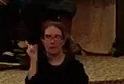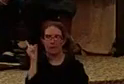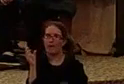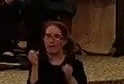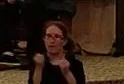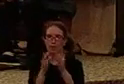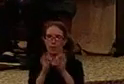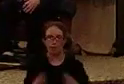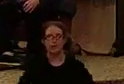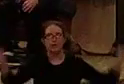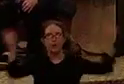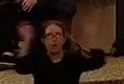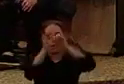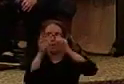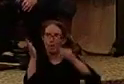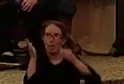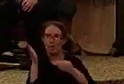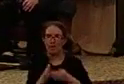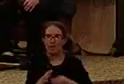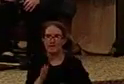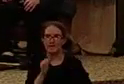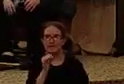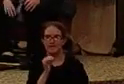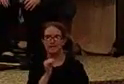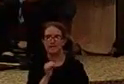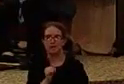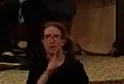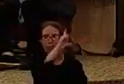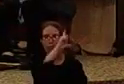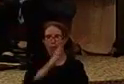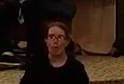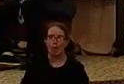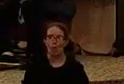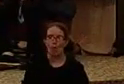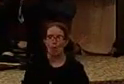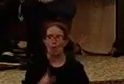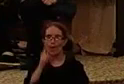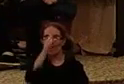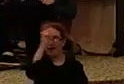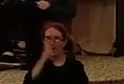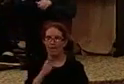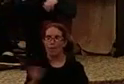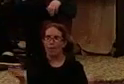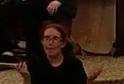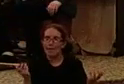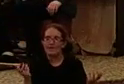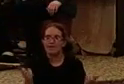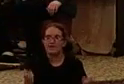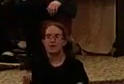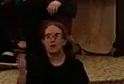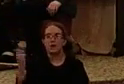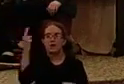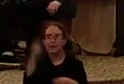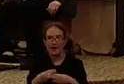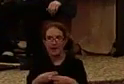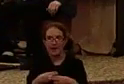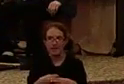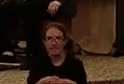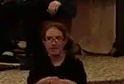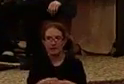most significant parts of this is that the Lord asked him, "What is thy